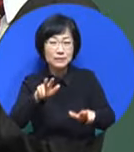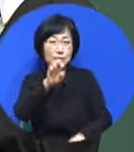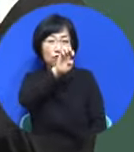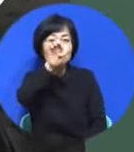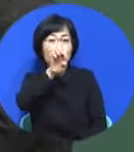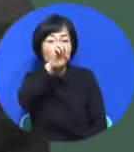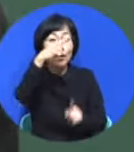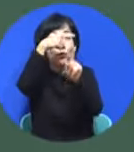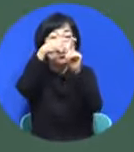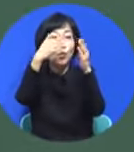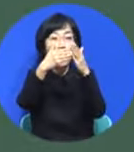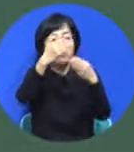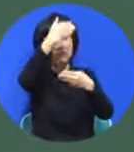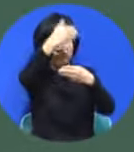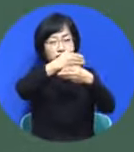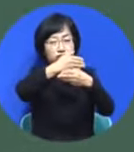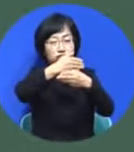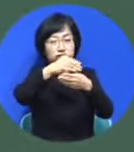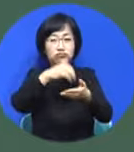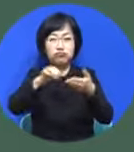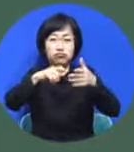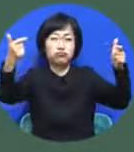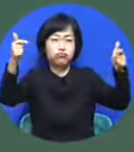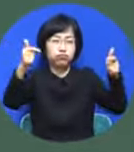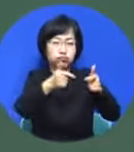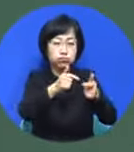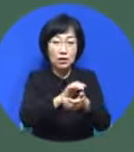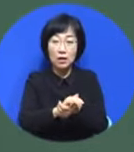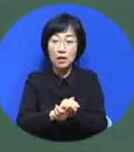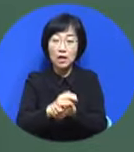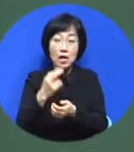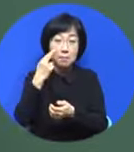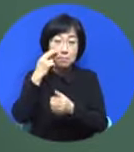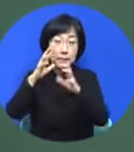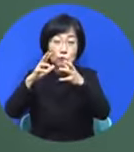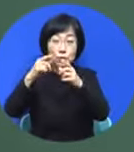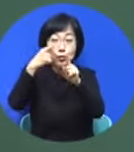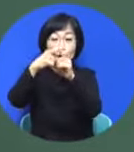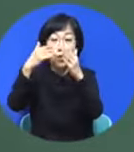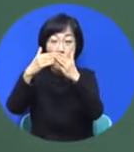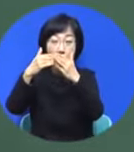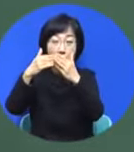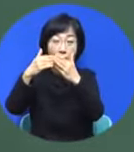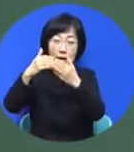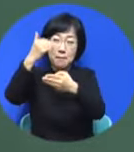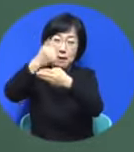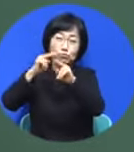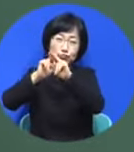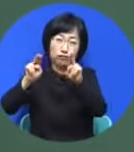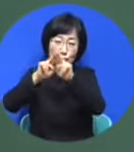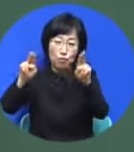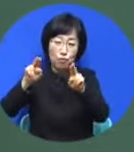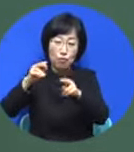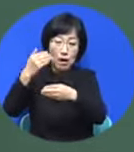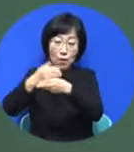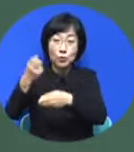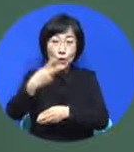Meanwhile, the churches of Europe have all closed their doors. And the churches of America, they're turning bankrupt.